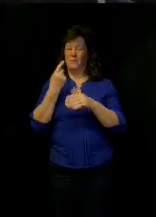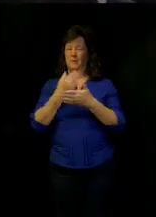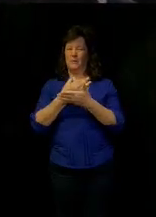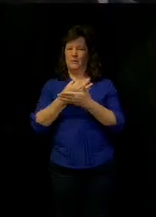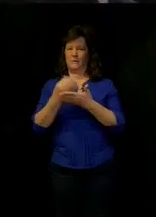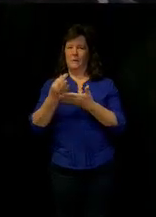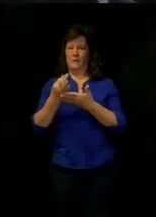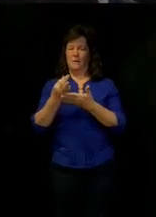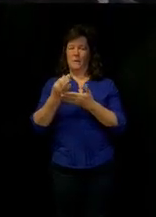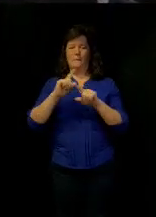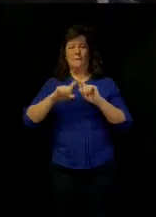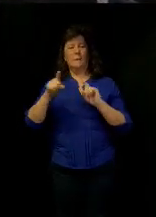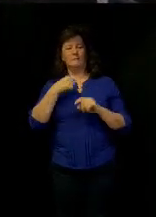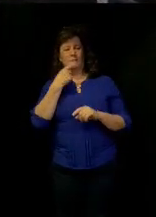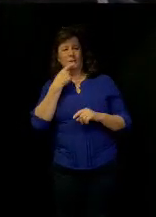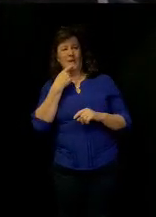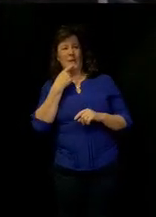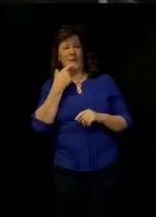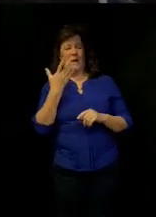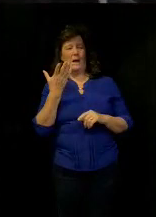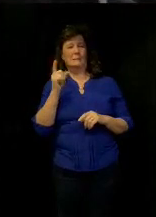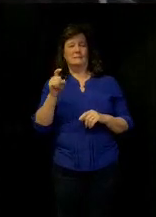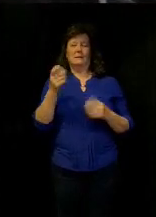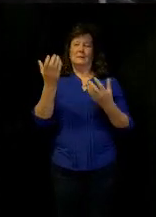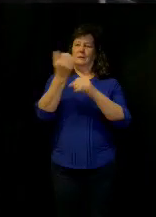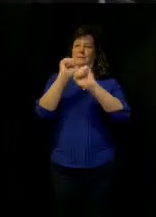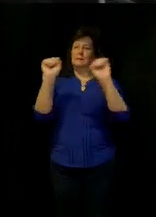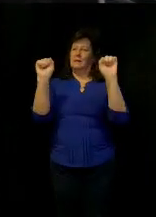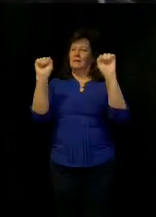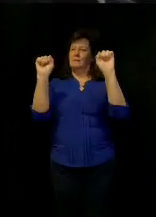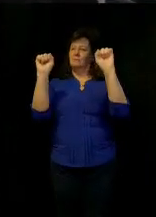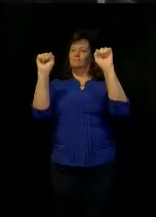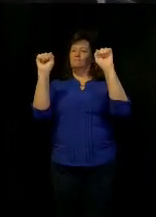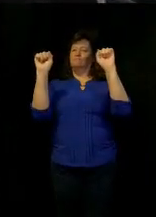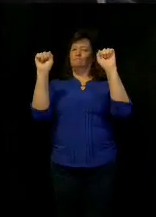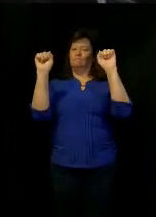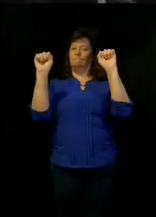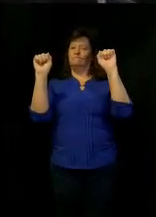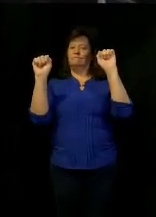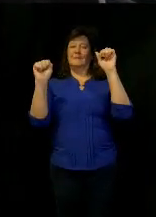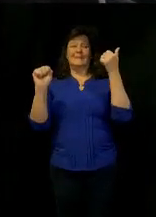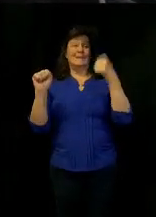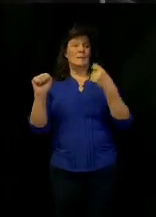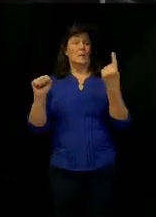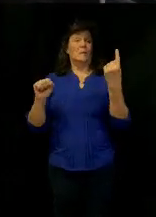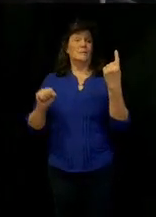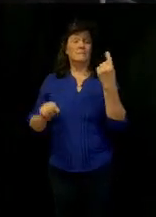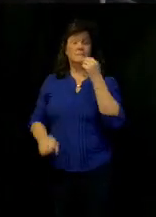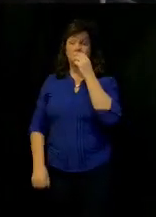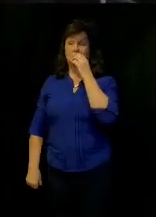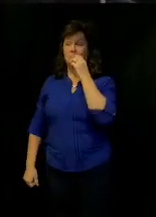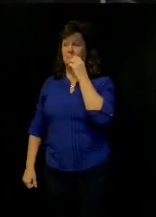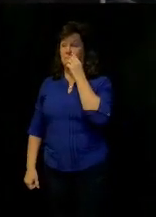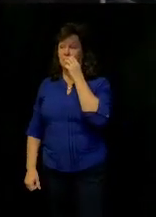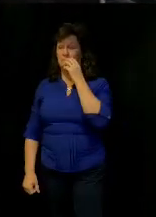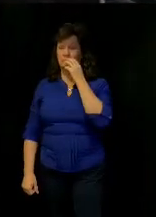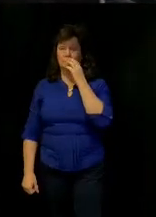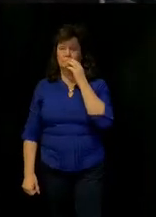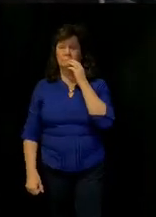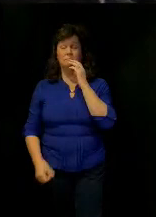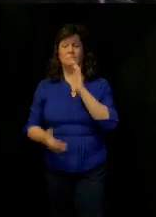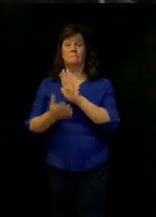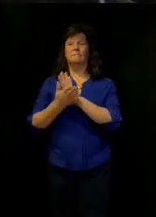to me today, Pastor Paul, I need to be saved, would you raise your hand real quick across the room? Anybody at all? Going once, we'll scan the